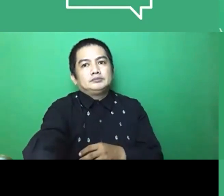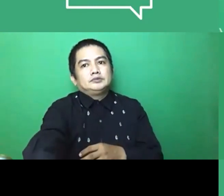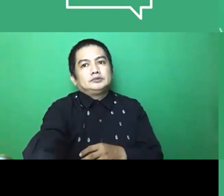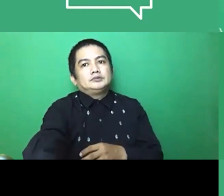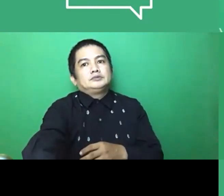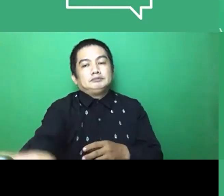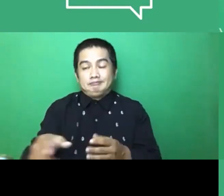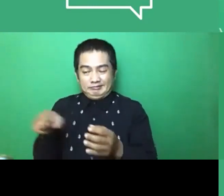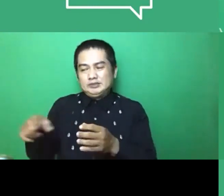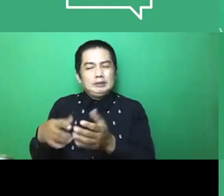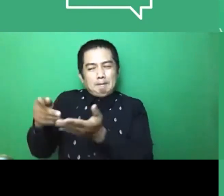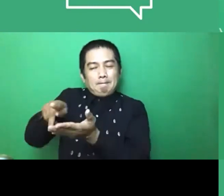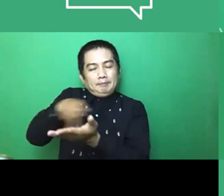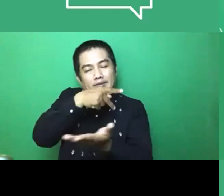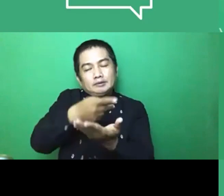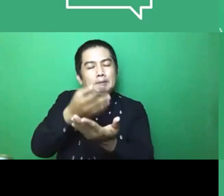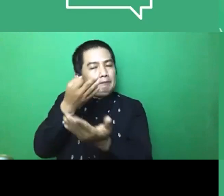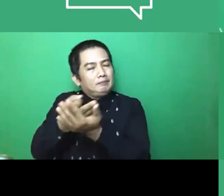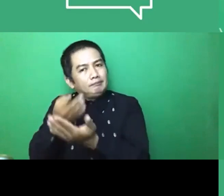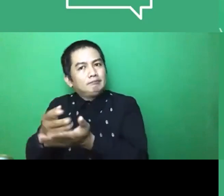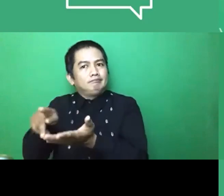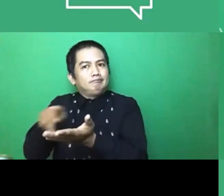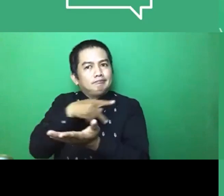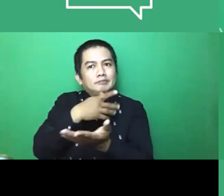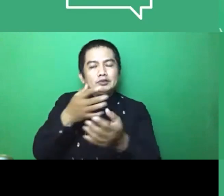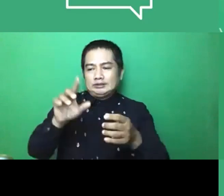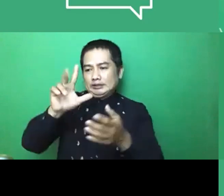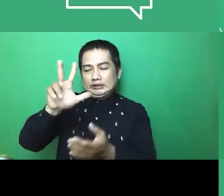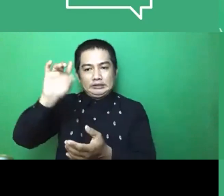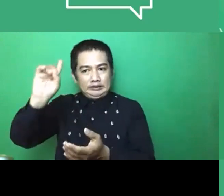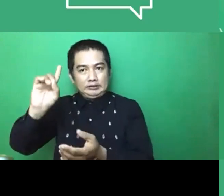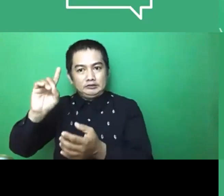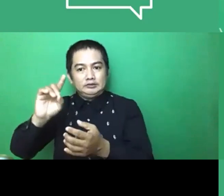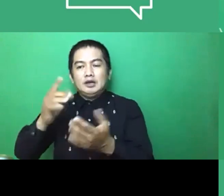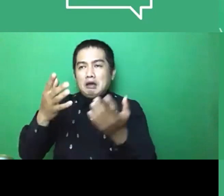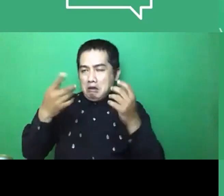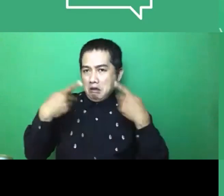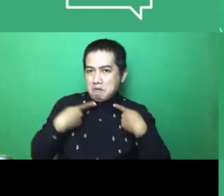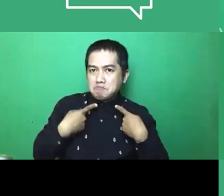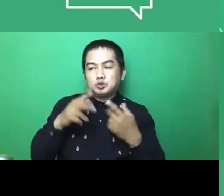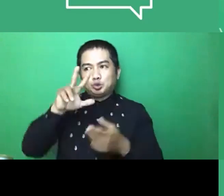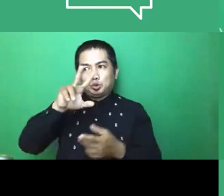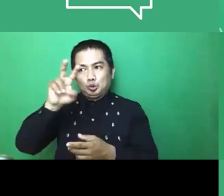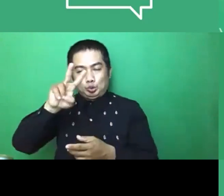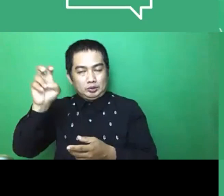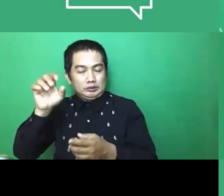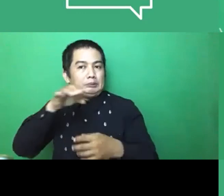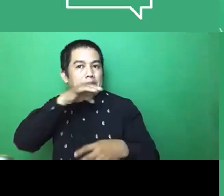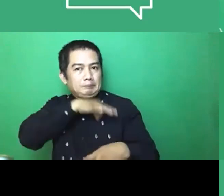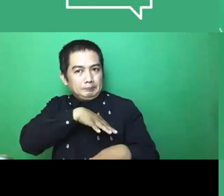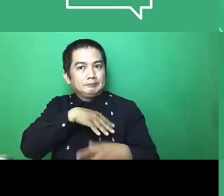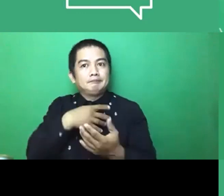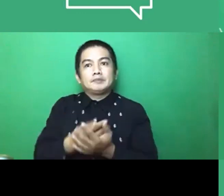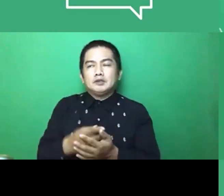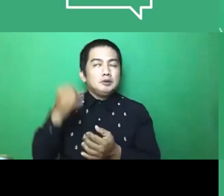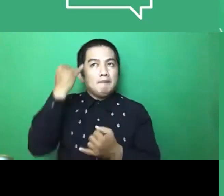to manufacture it or someone. And then you hear about a 3D printer where you can commission someone to print something for 200 pesos. And then suddenly your ideas,